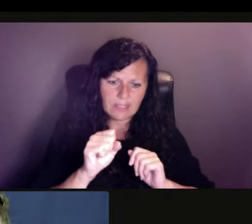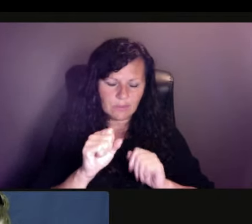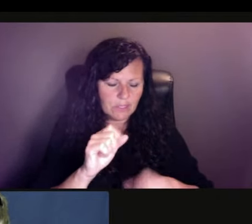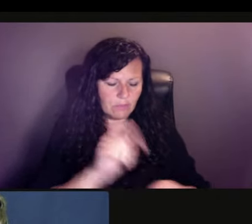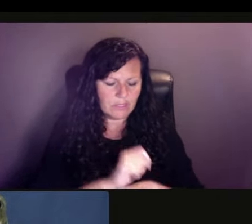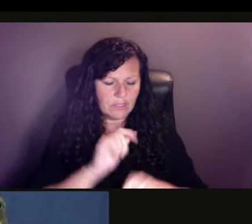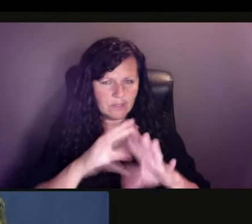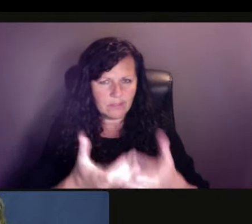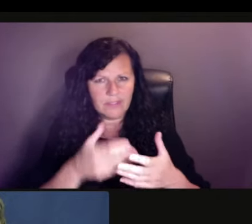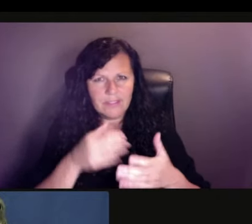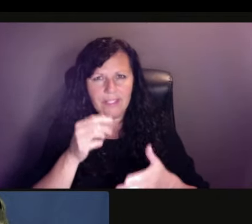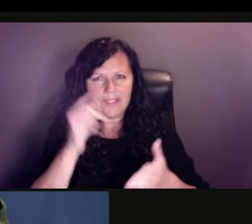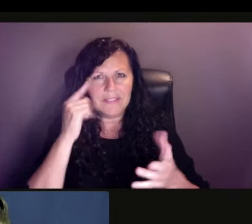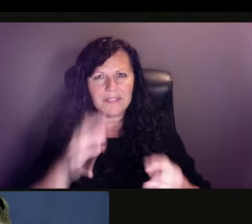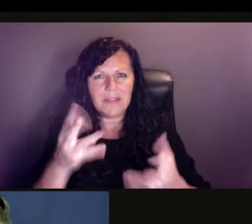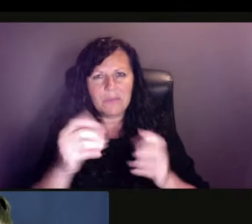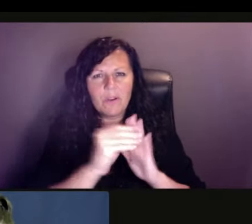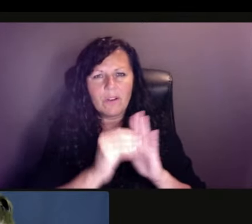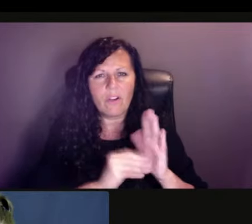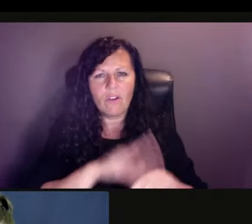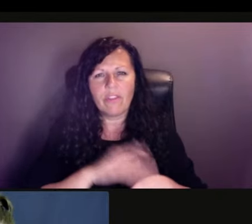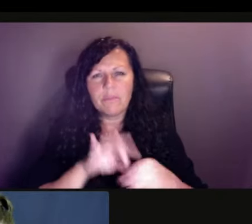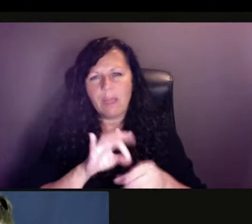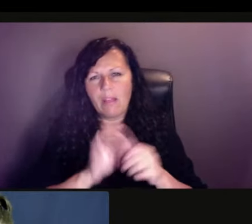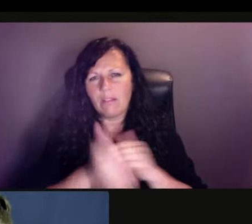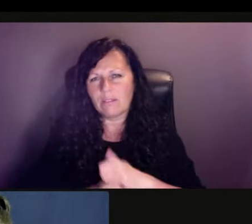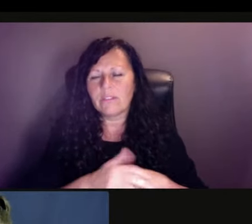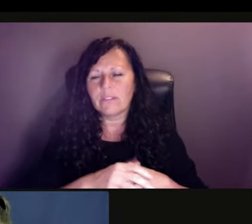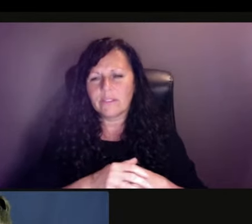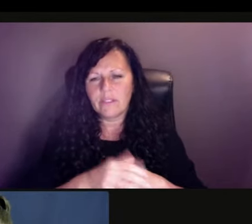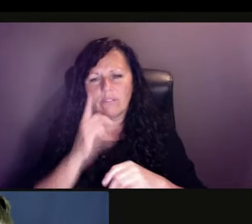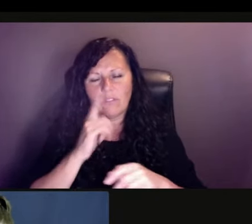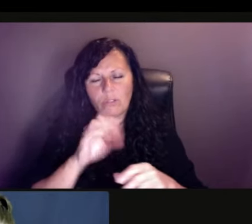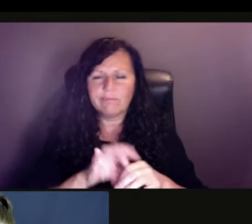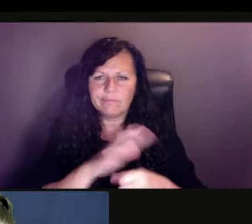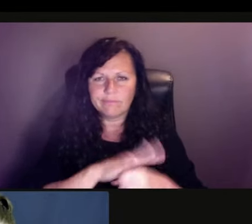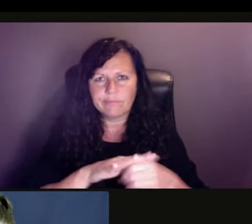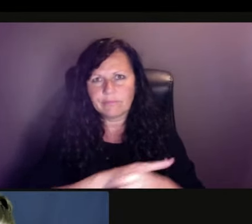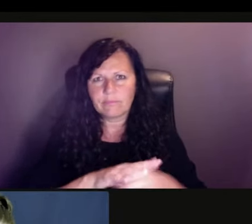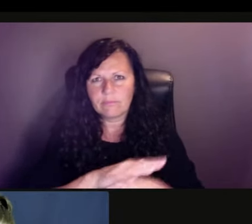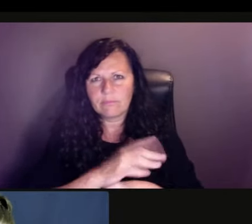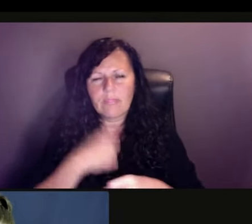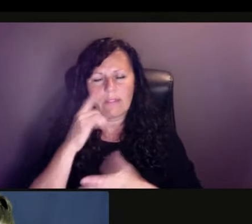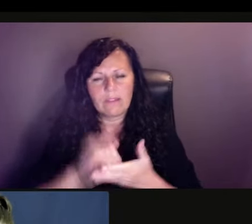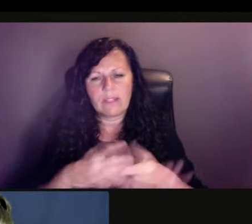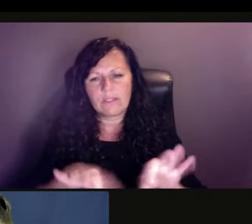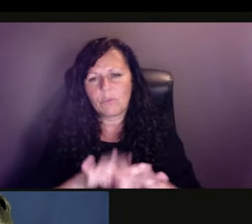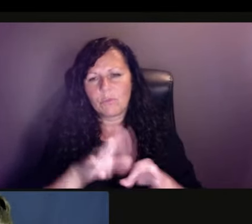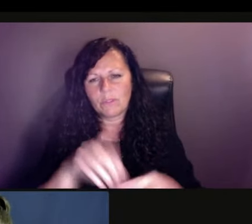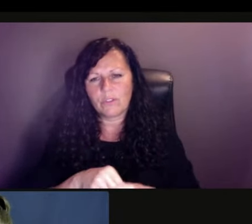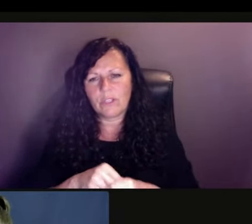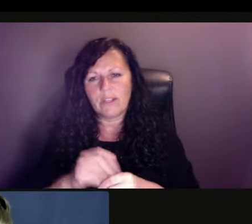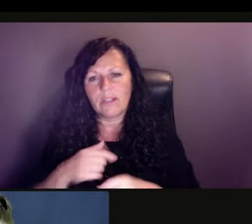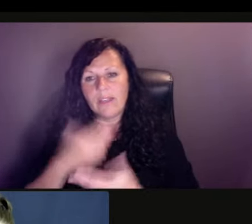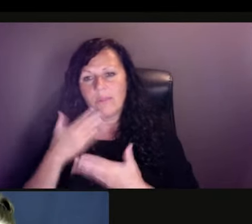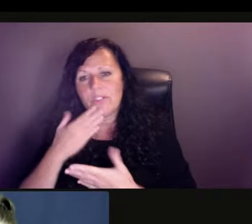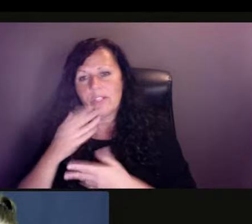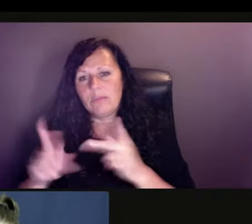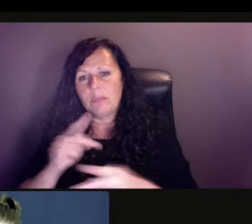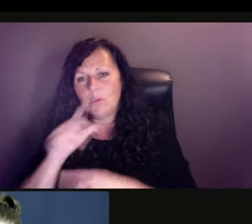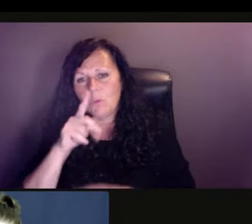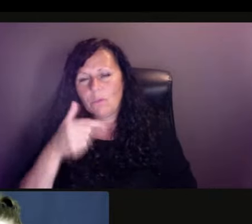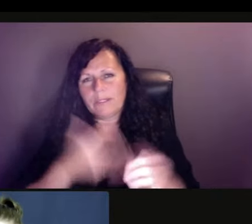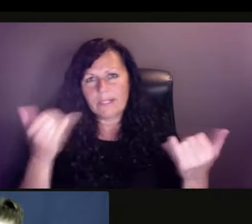chair. But in any event, I do think it'll be interesting to see moving forward. And I really appreciate folks participating tonight.